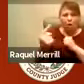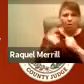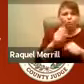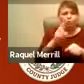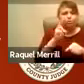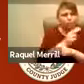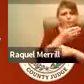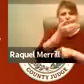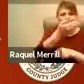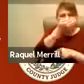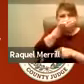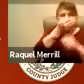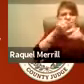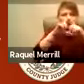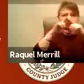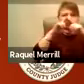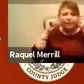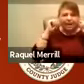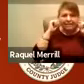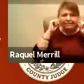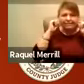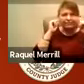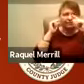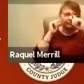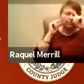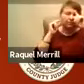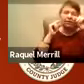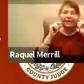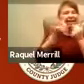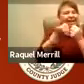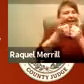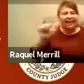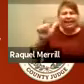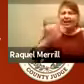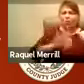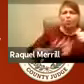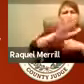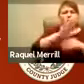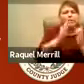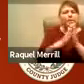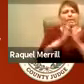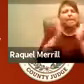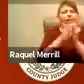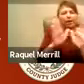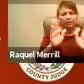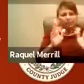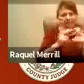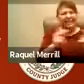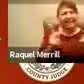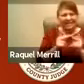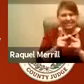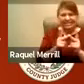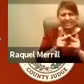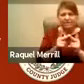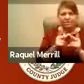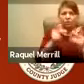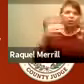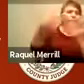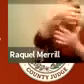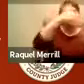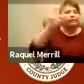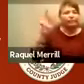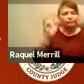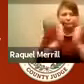use facial covering, especially anywhere in public places that are out there.